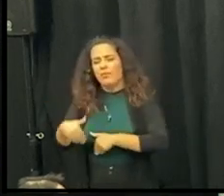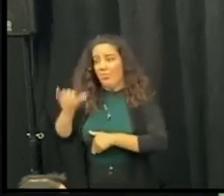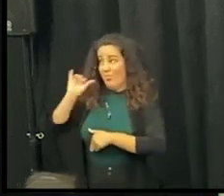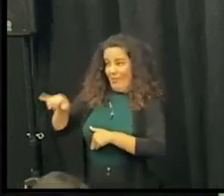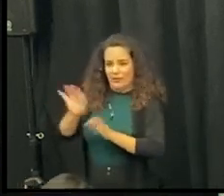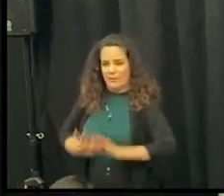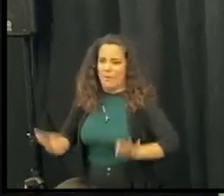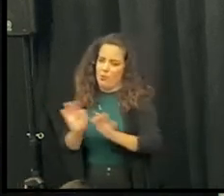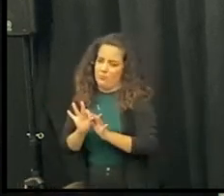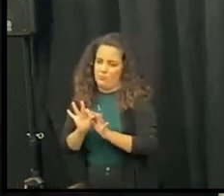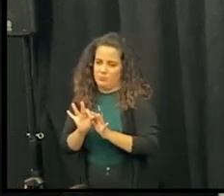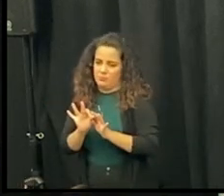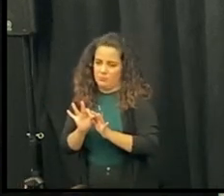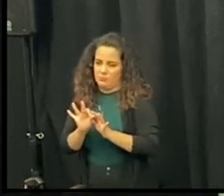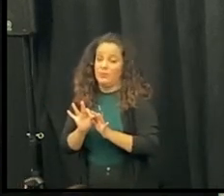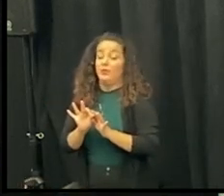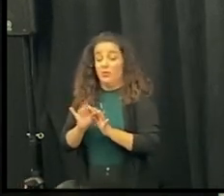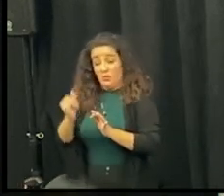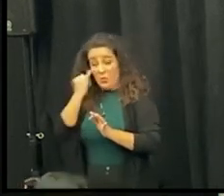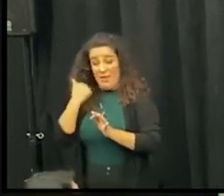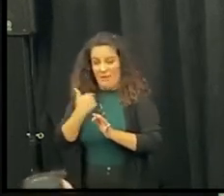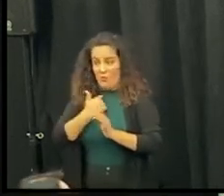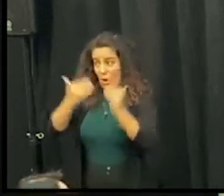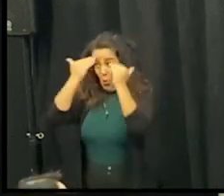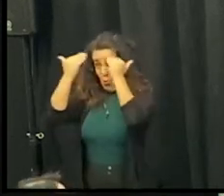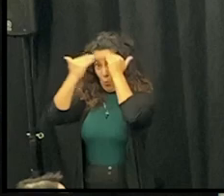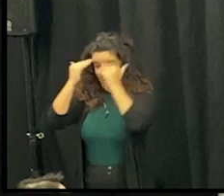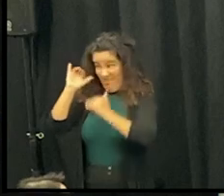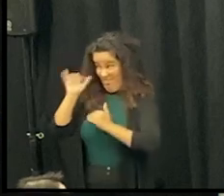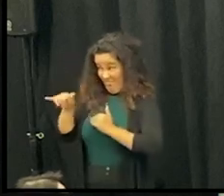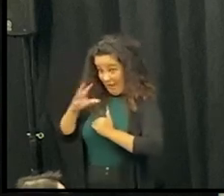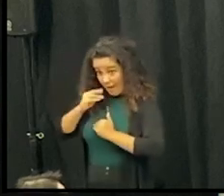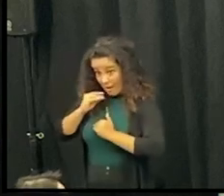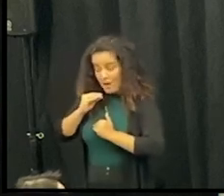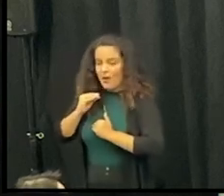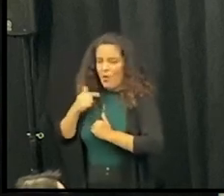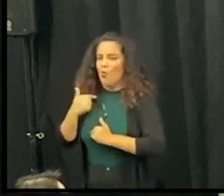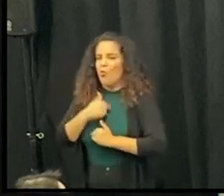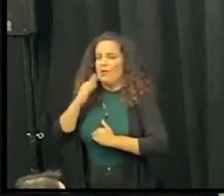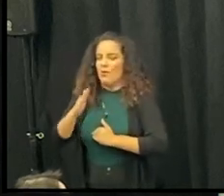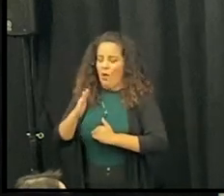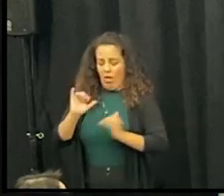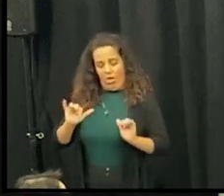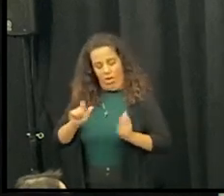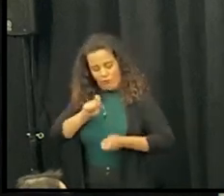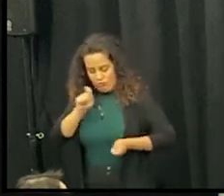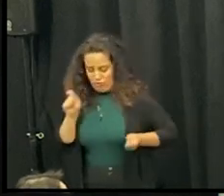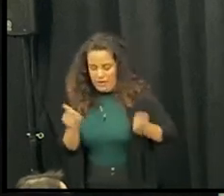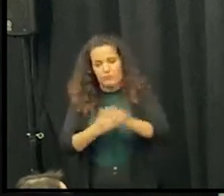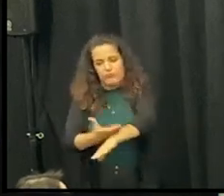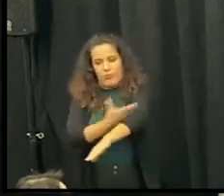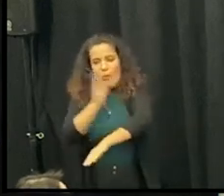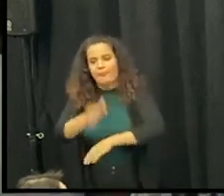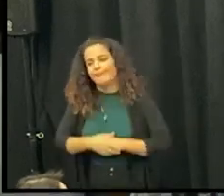levels. And I think the more that we are aware of that, the better, you know, this thing that we're building is.